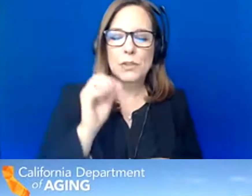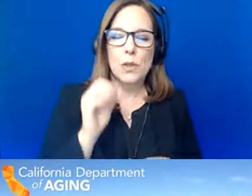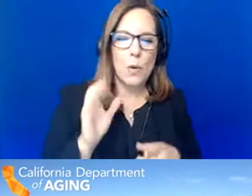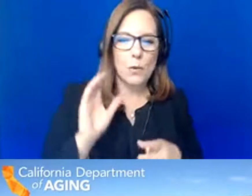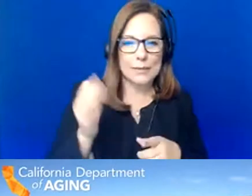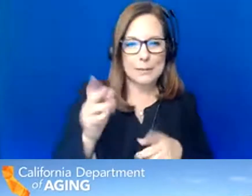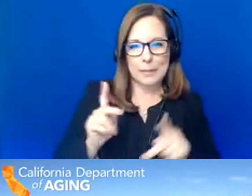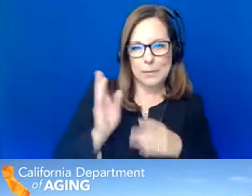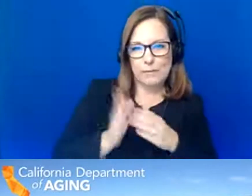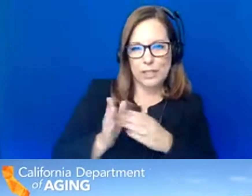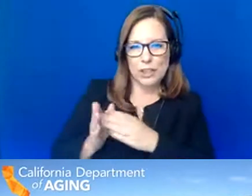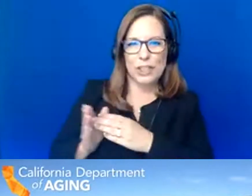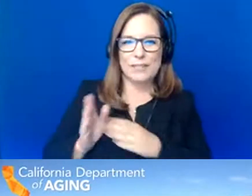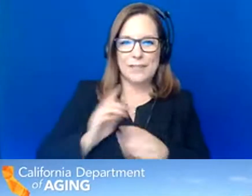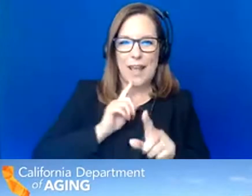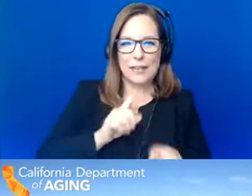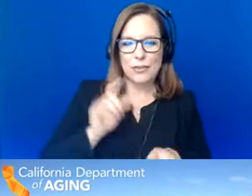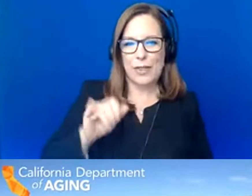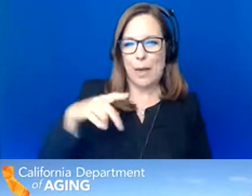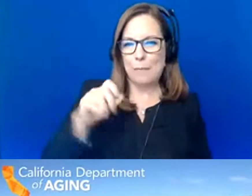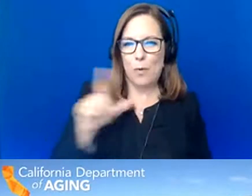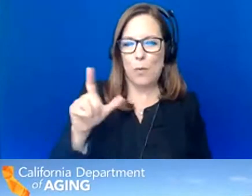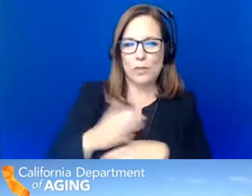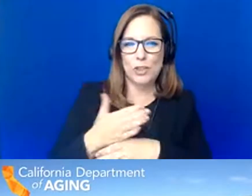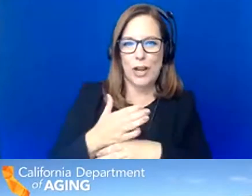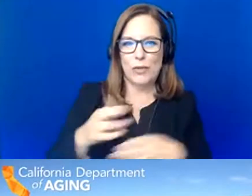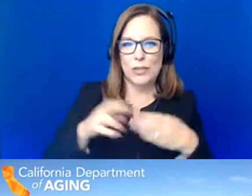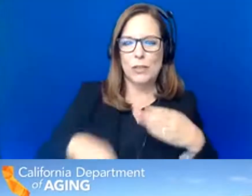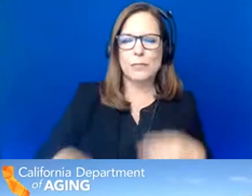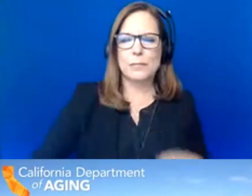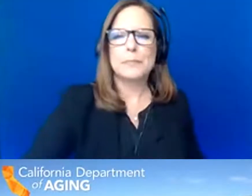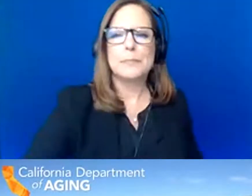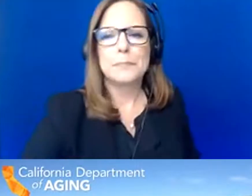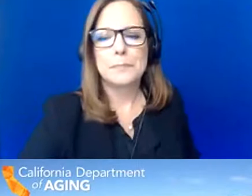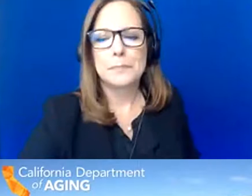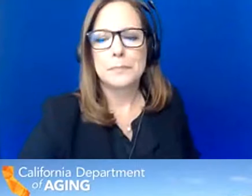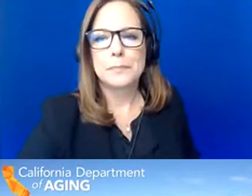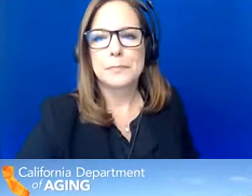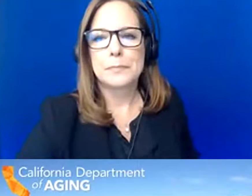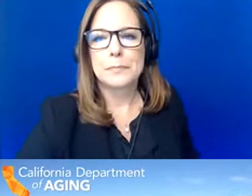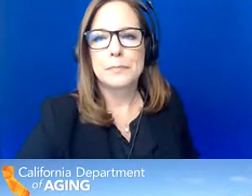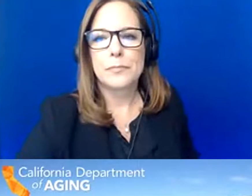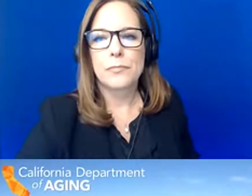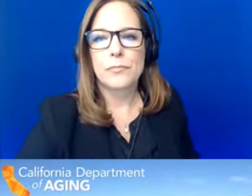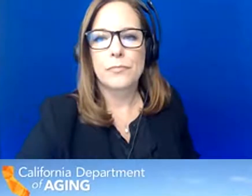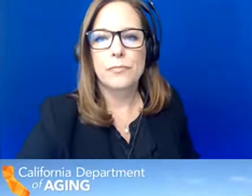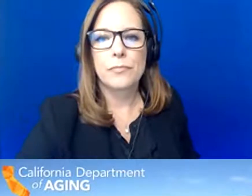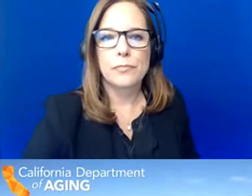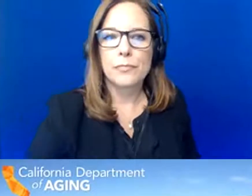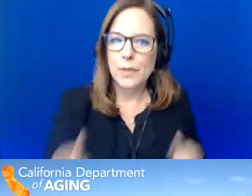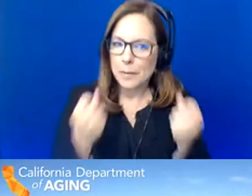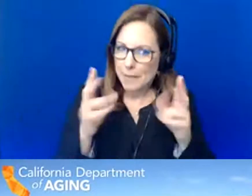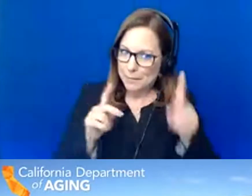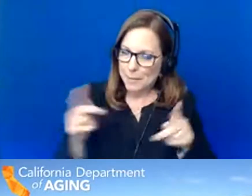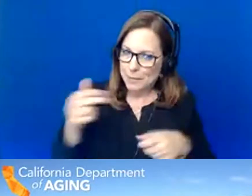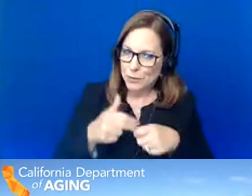we'll share the results. Looks like a lot of different folks are joining us today. We've got a good percentage of